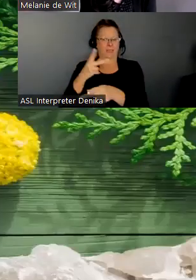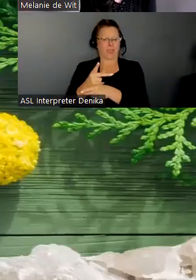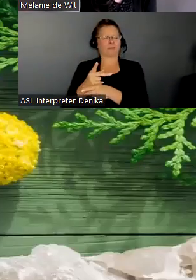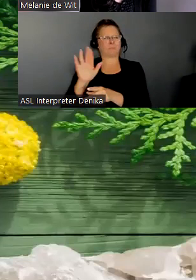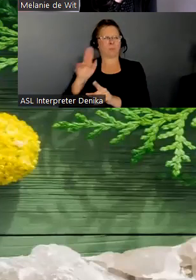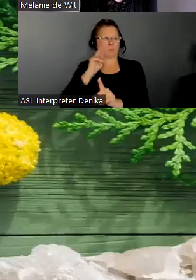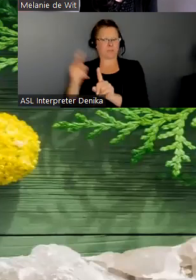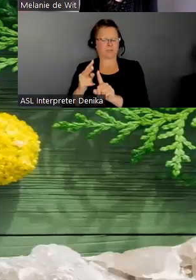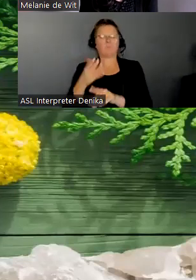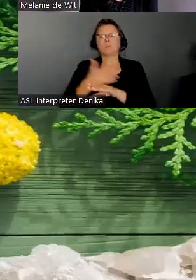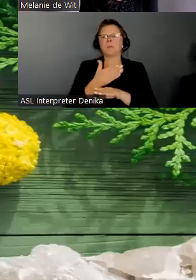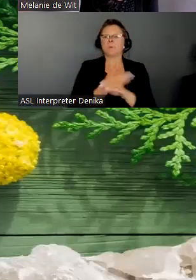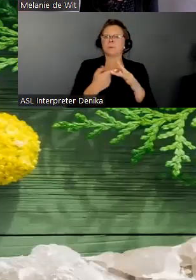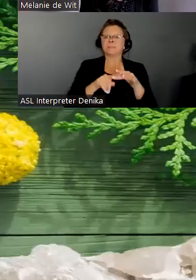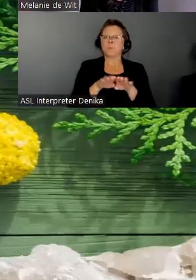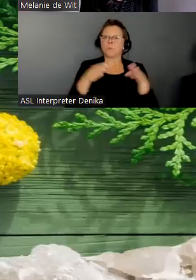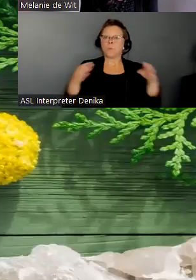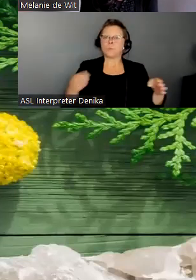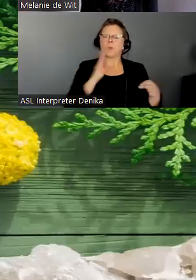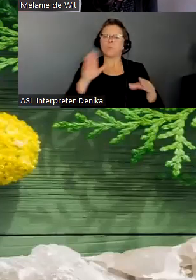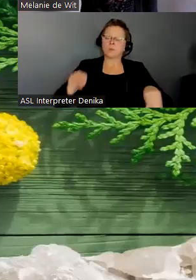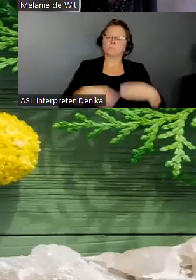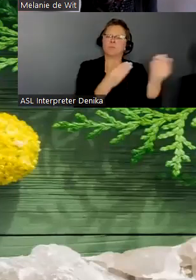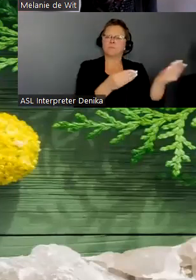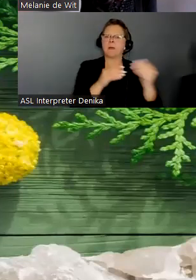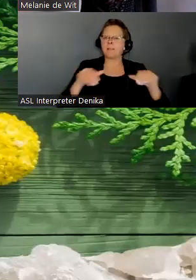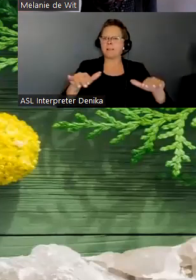want to provide our land acknowledgement.